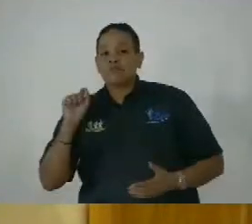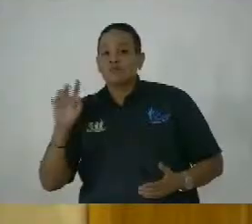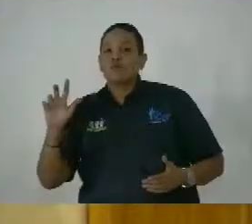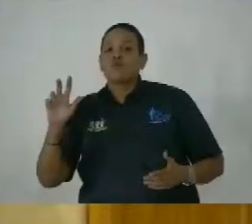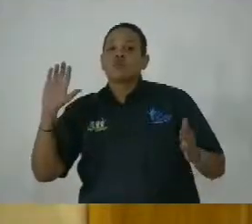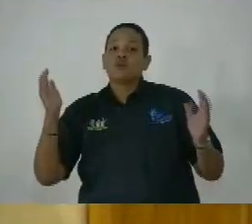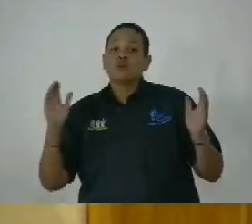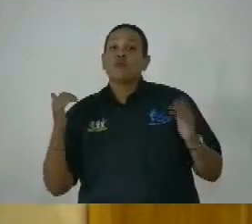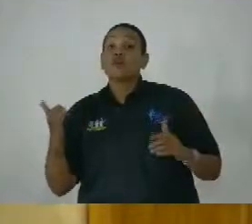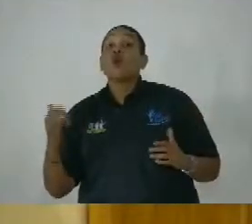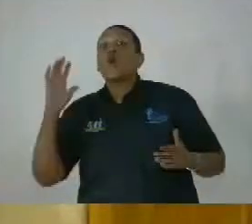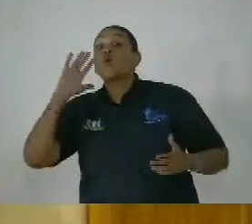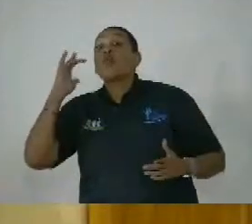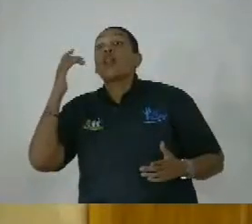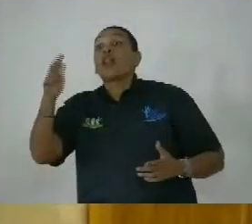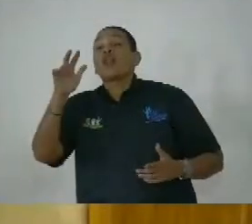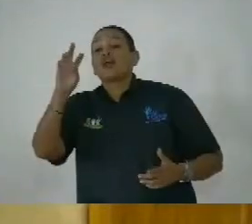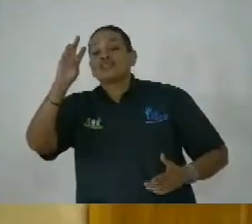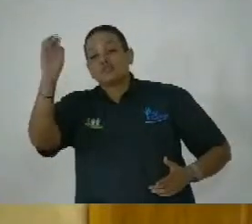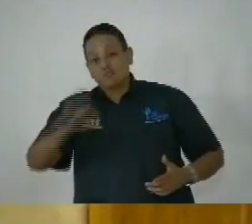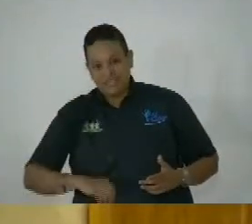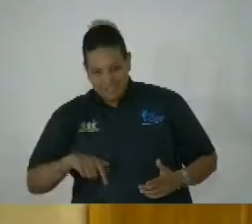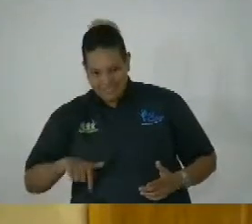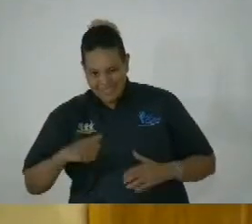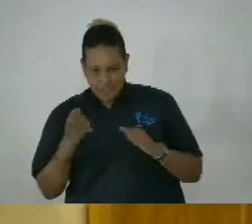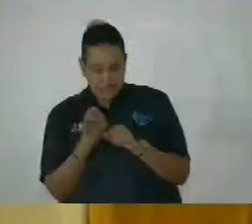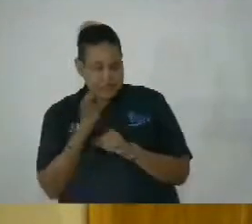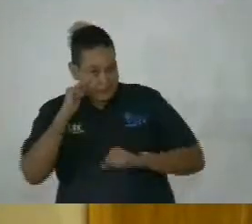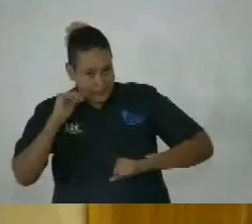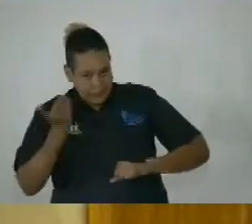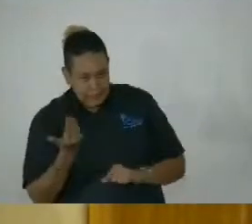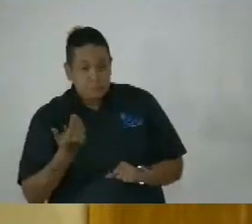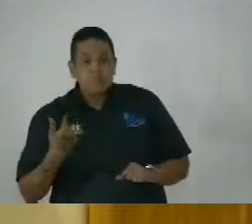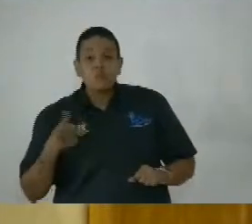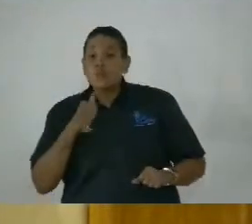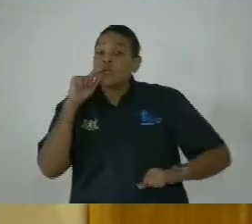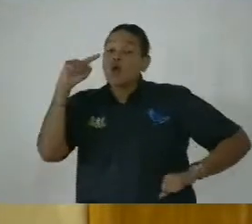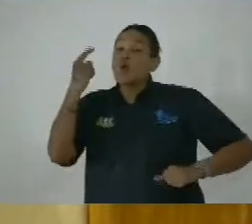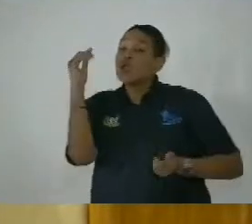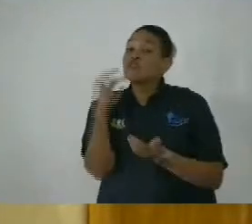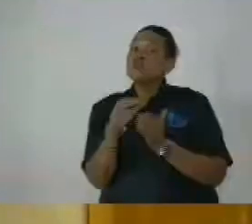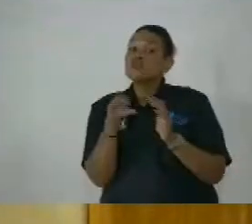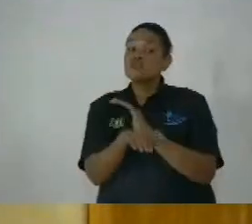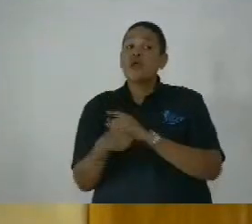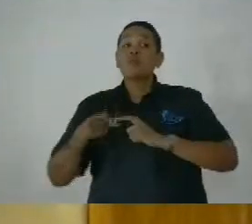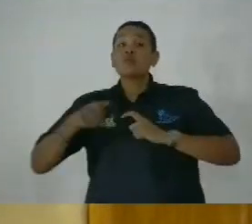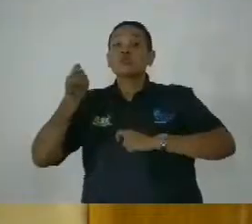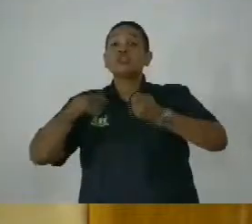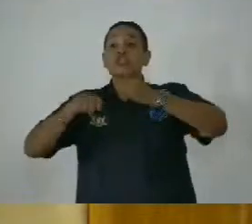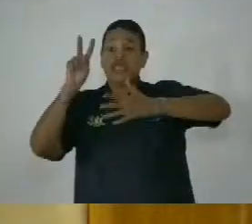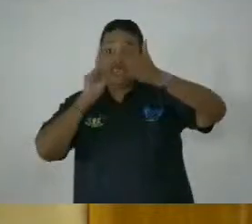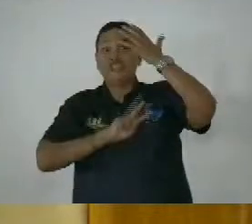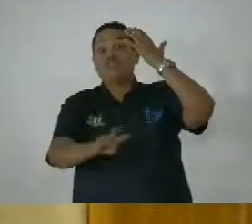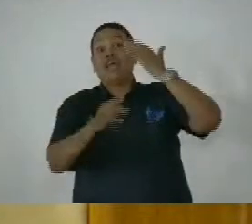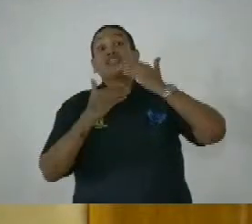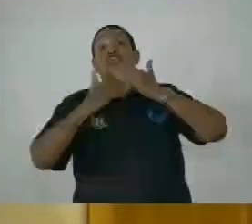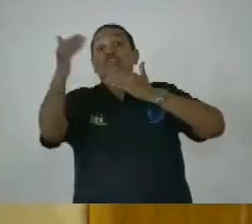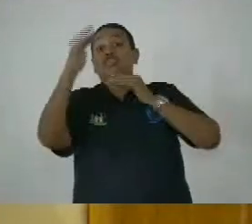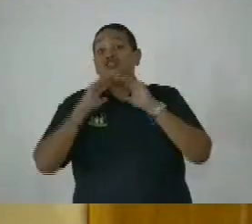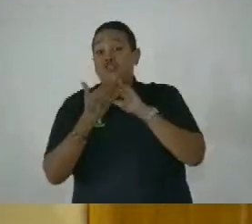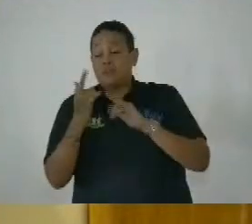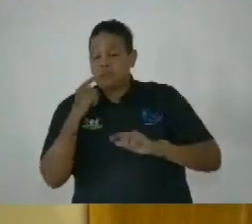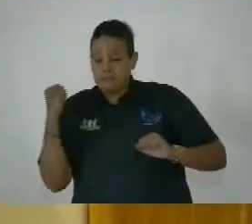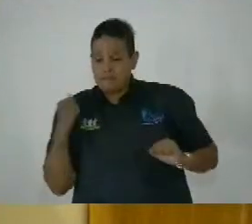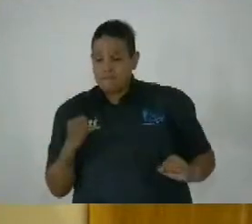a 36% decline. Madam Speaker, we are not just reducing crime, we are changing the trajectory. Jamaica is firmly